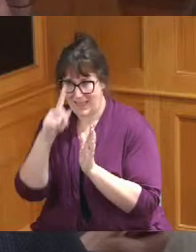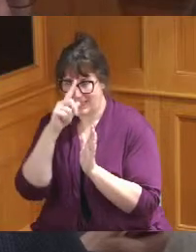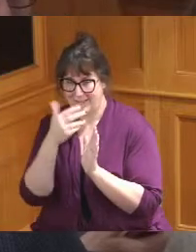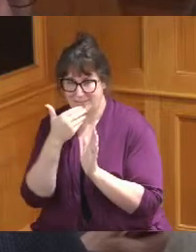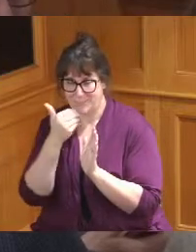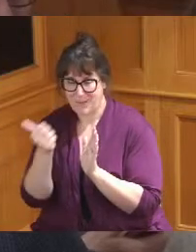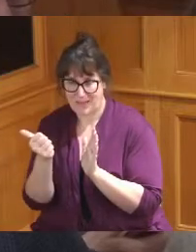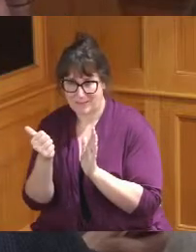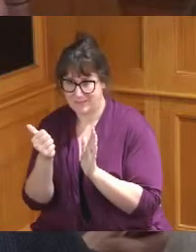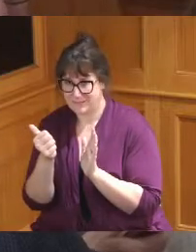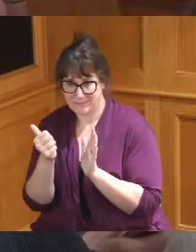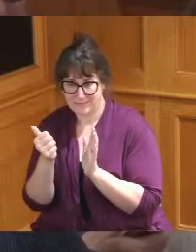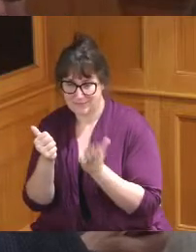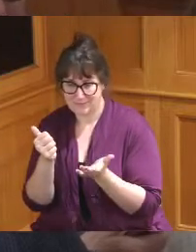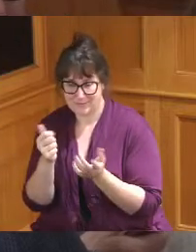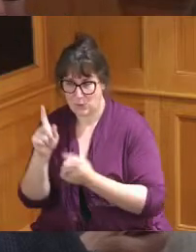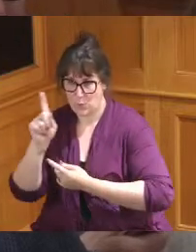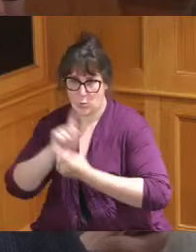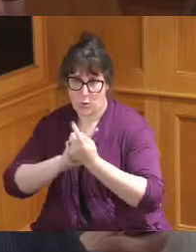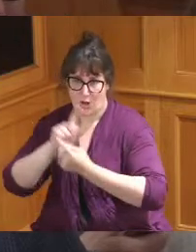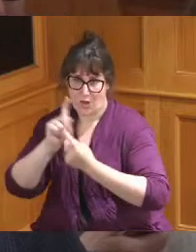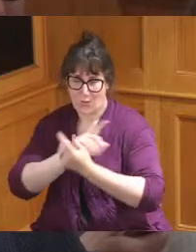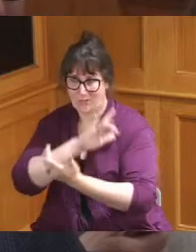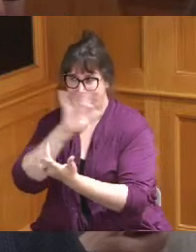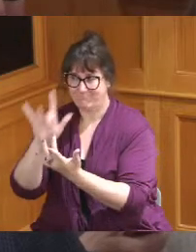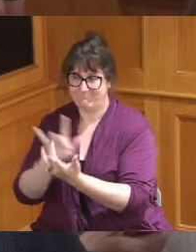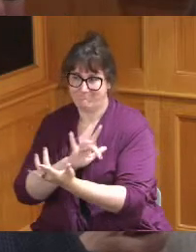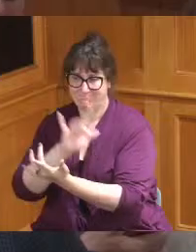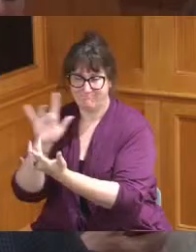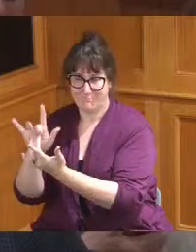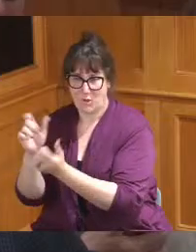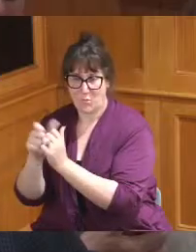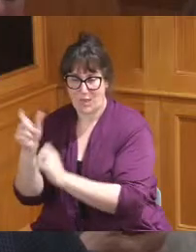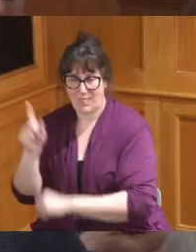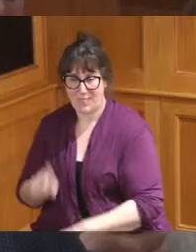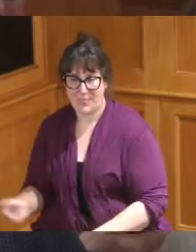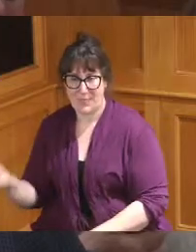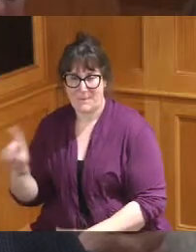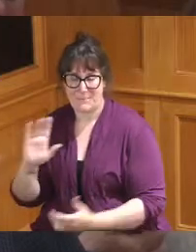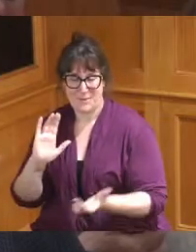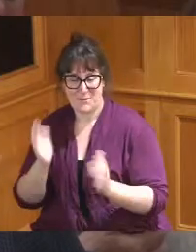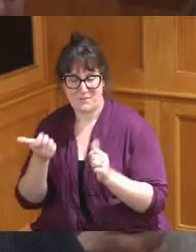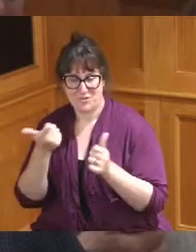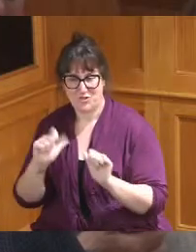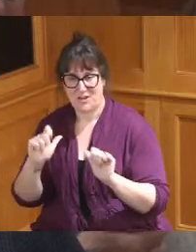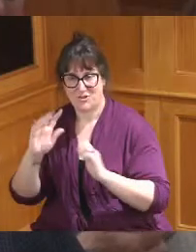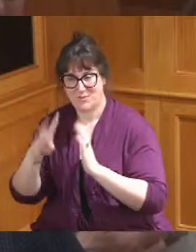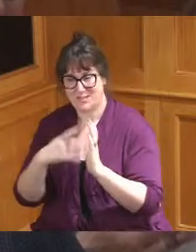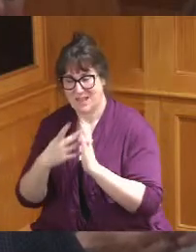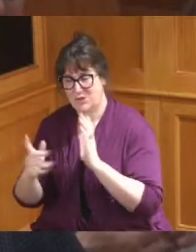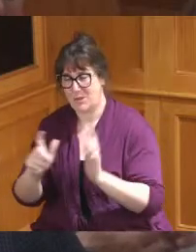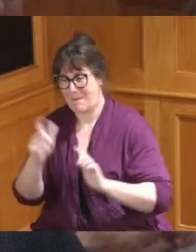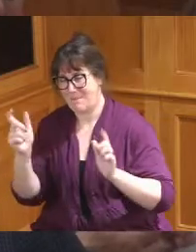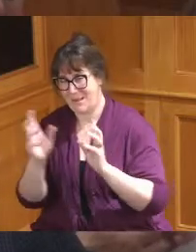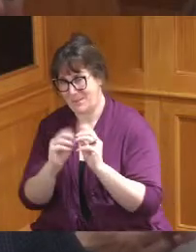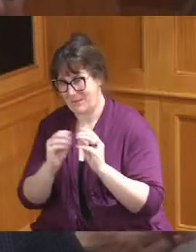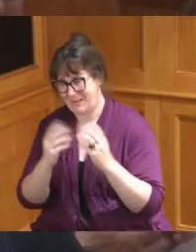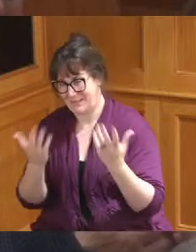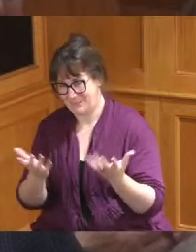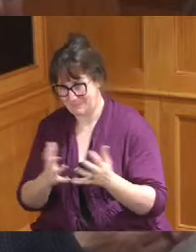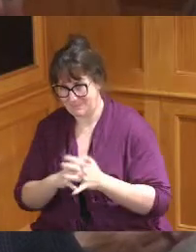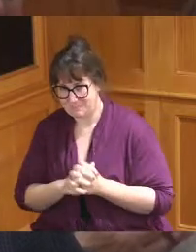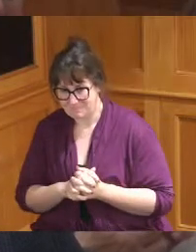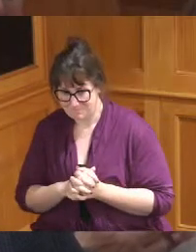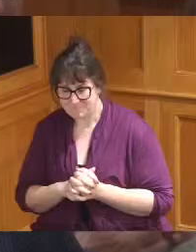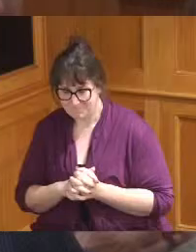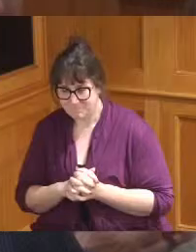just, have some one-on-one outreach with the stakeholders versus trying to schedule a larger meeting so that we